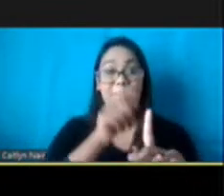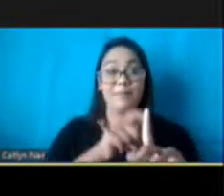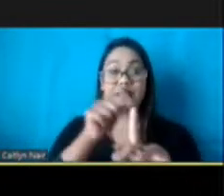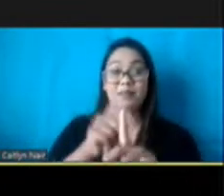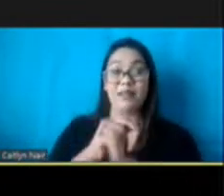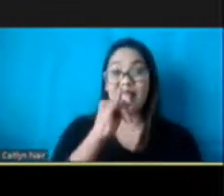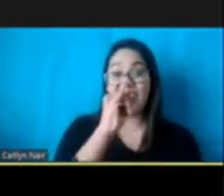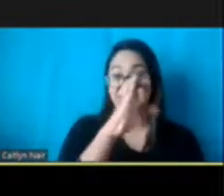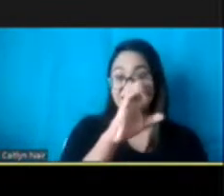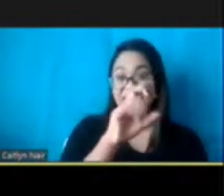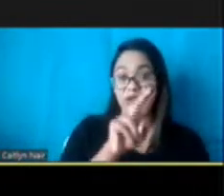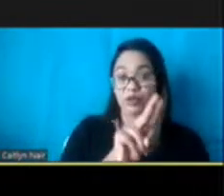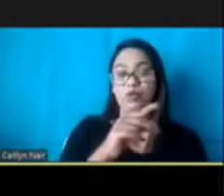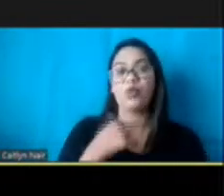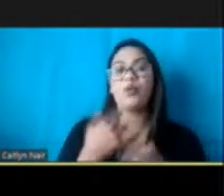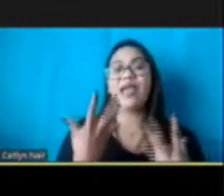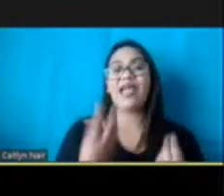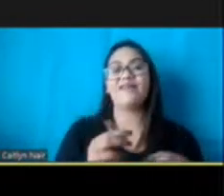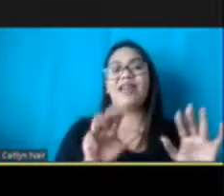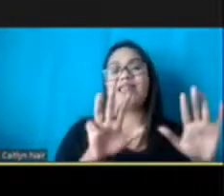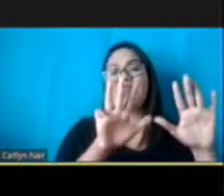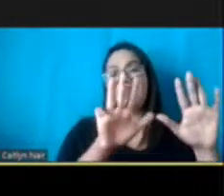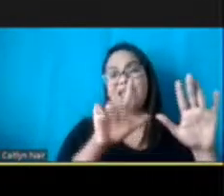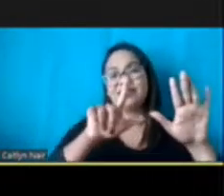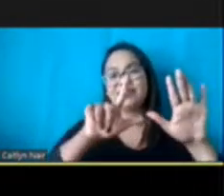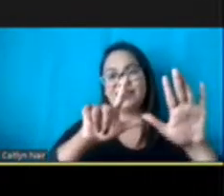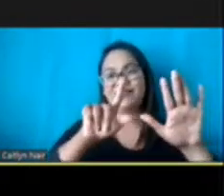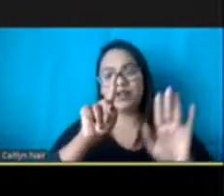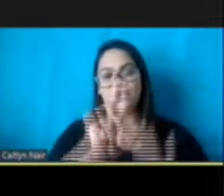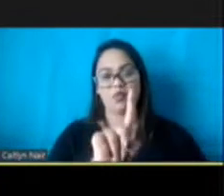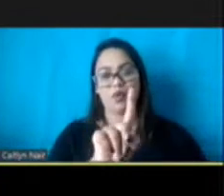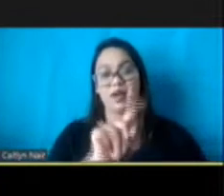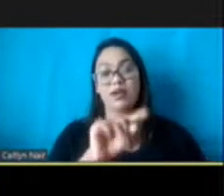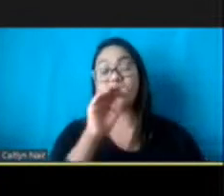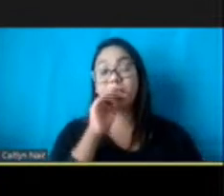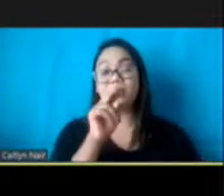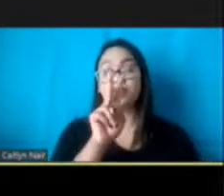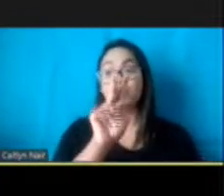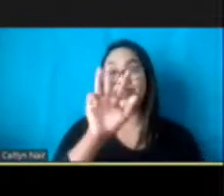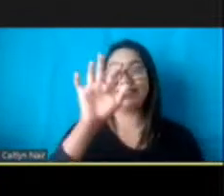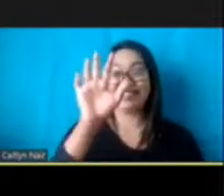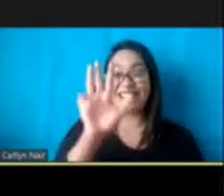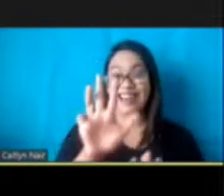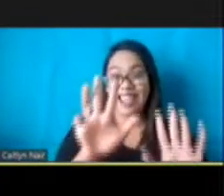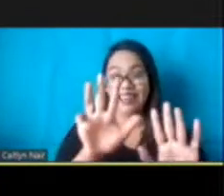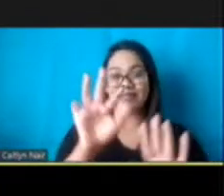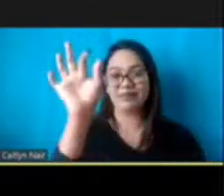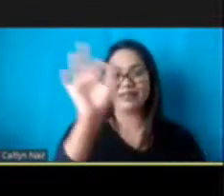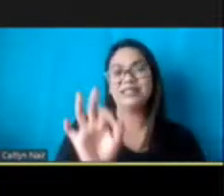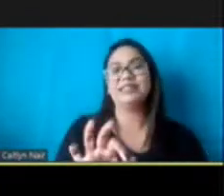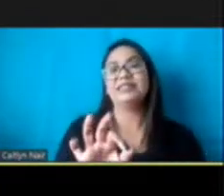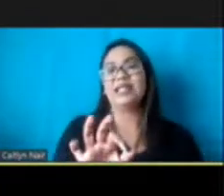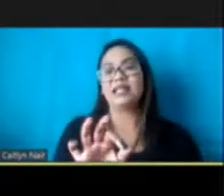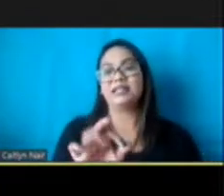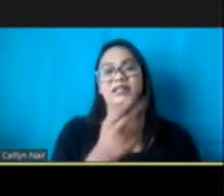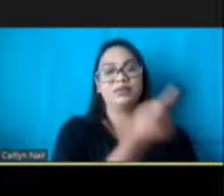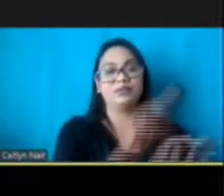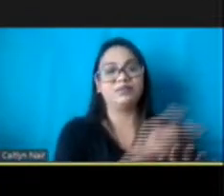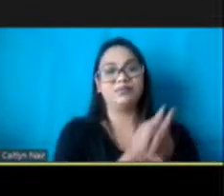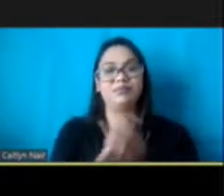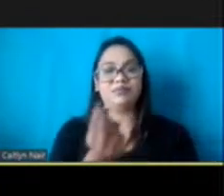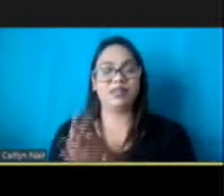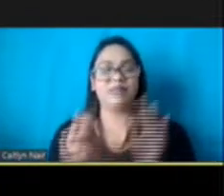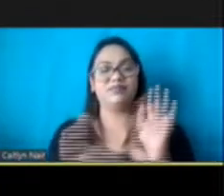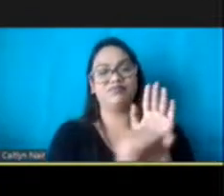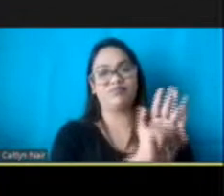at 971, which is 29% occupancy of all the COVID-19 beds. So we're